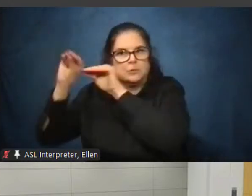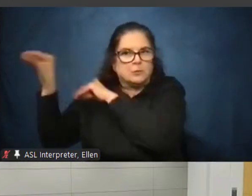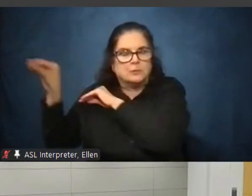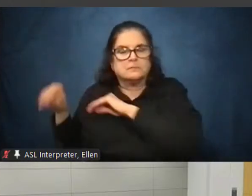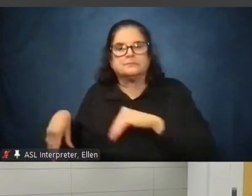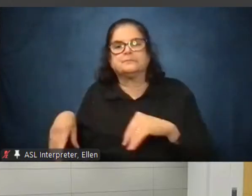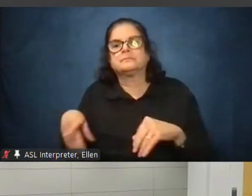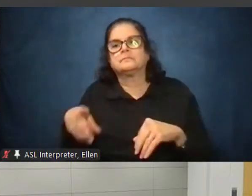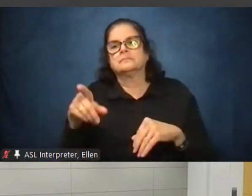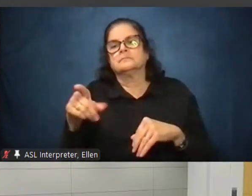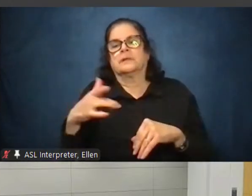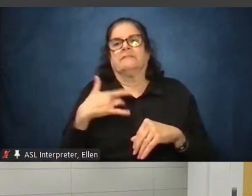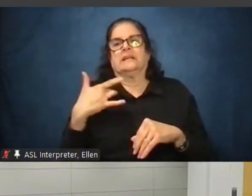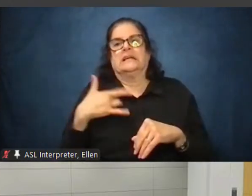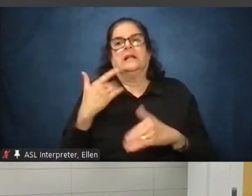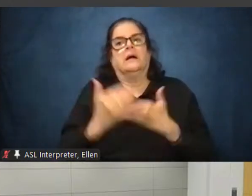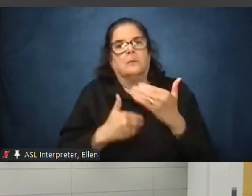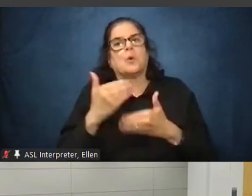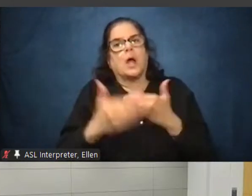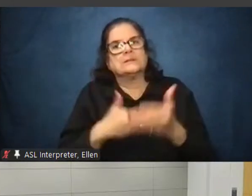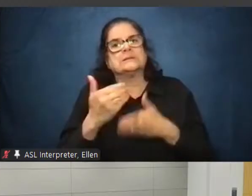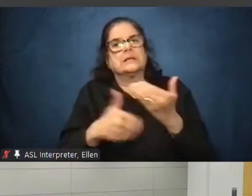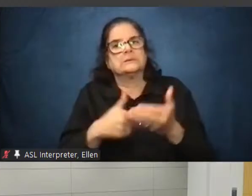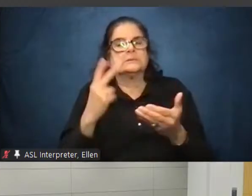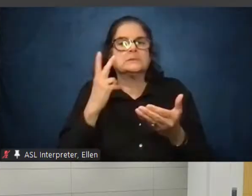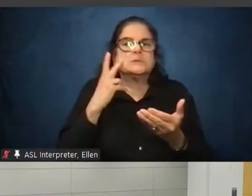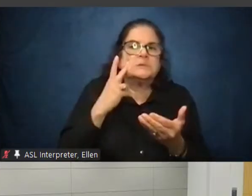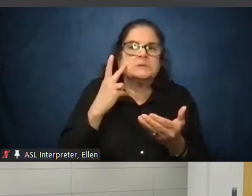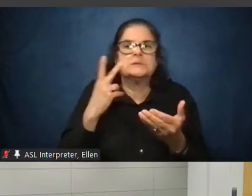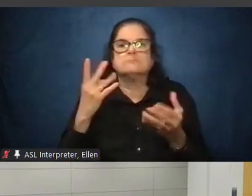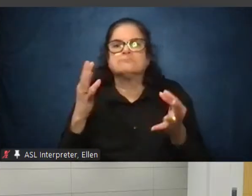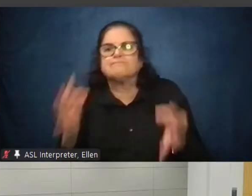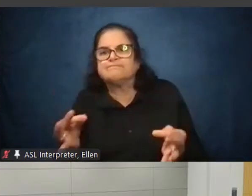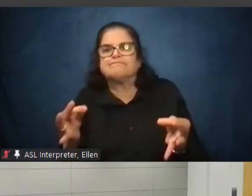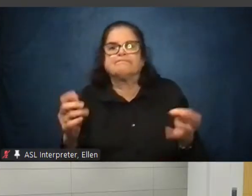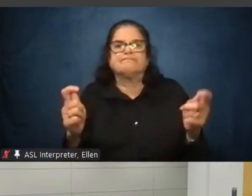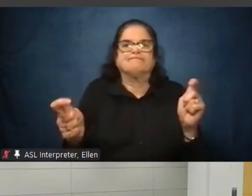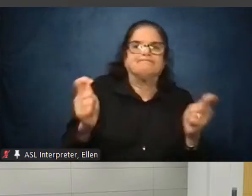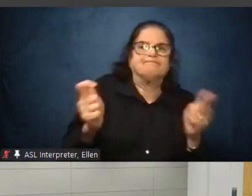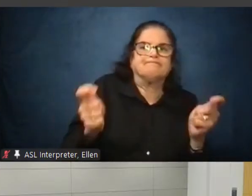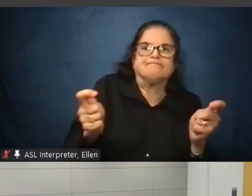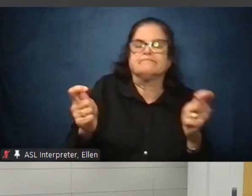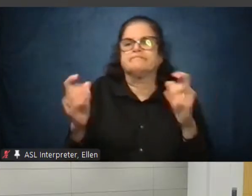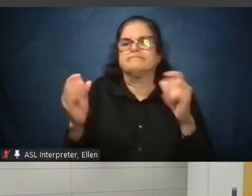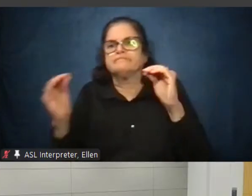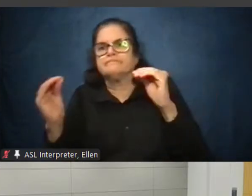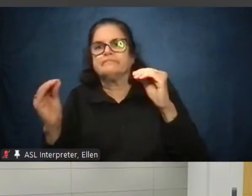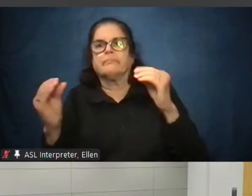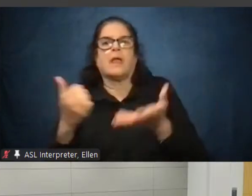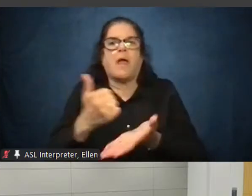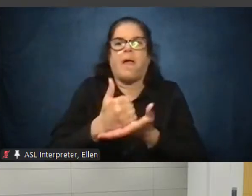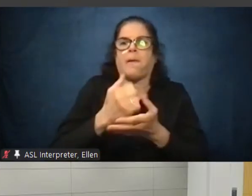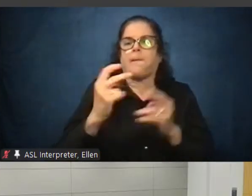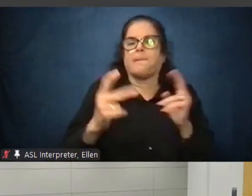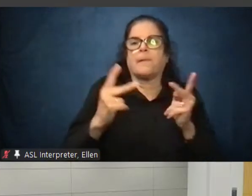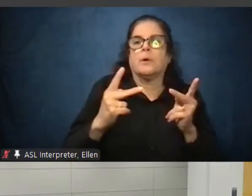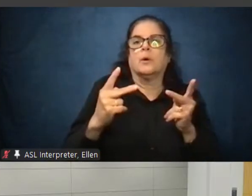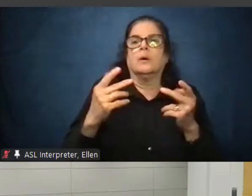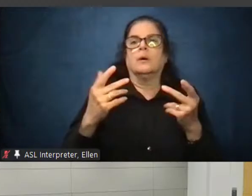this is going to be an ongoing process of how we continue to refine, educating people and helping people who are visually